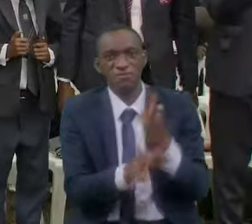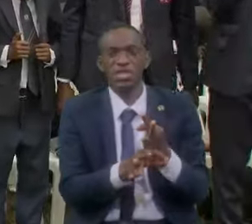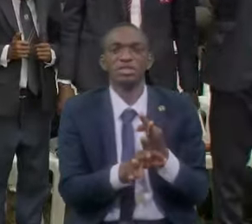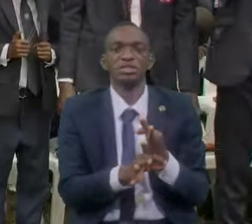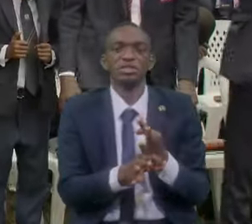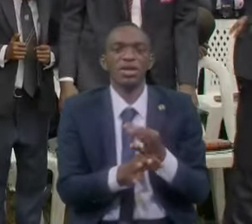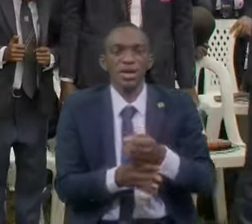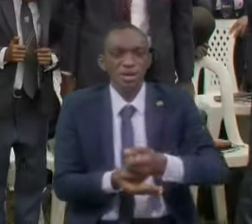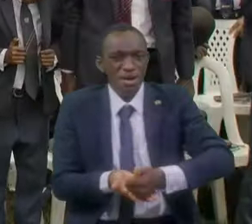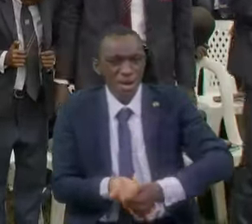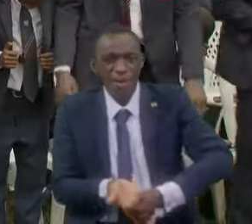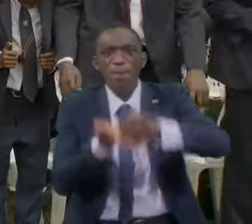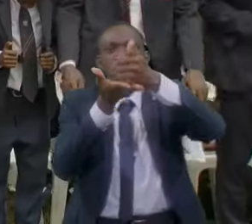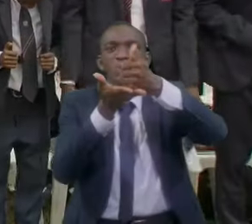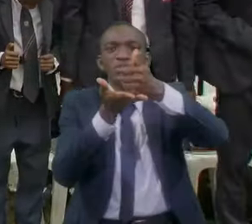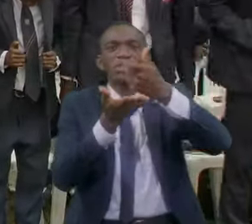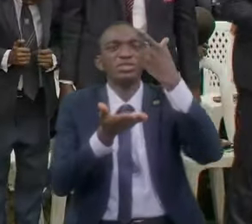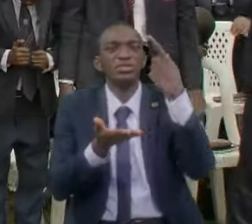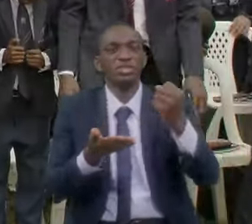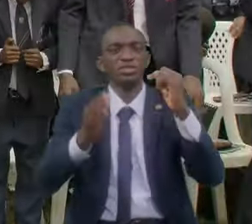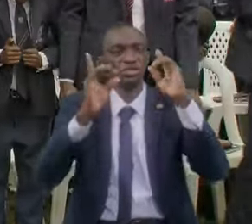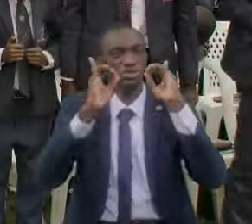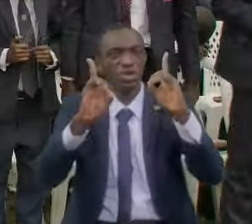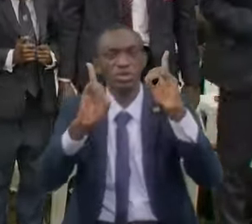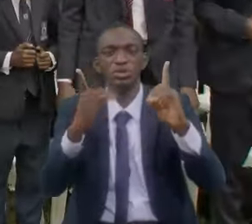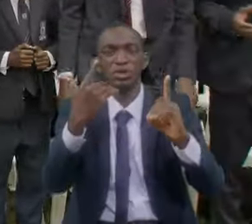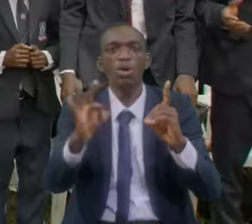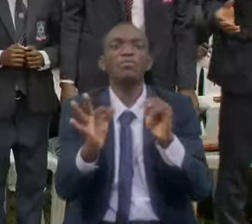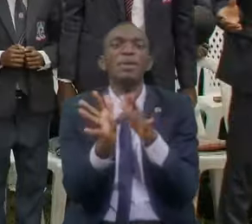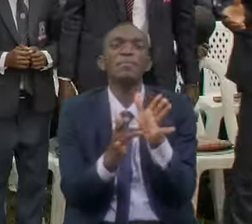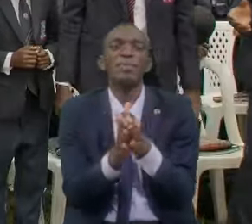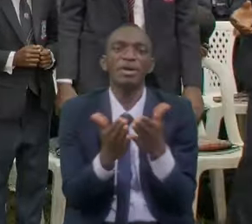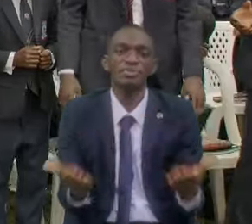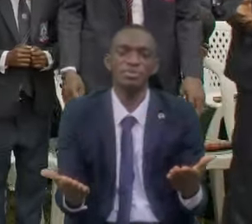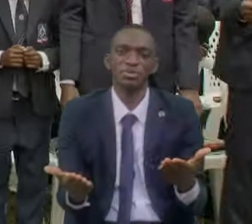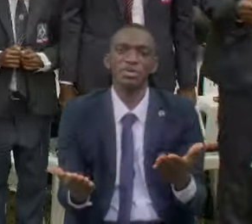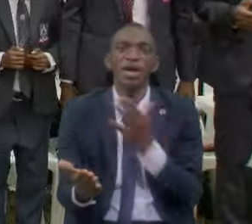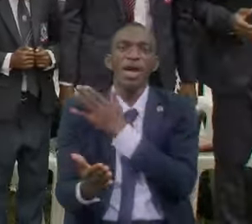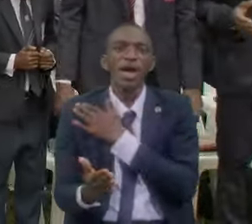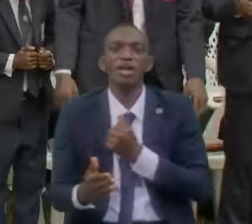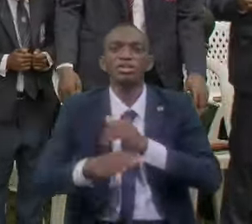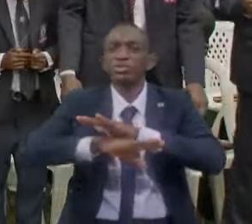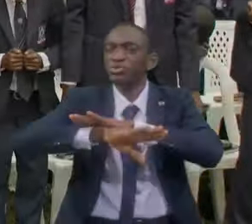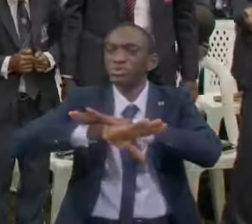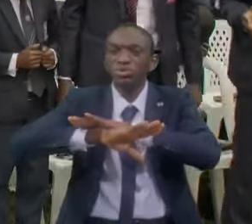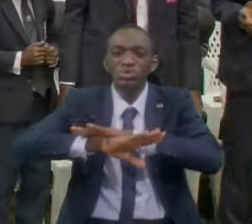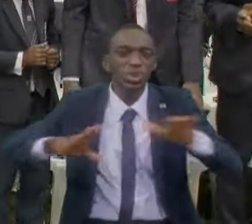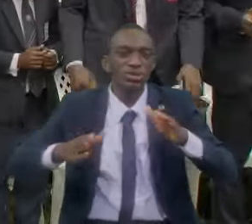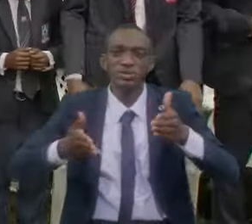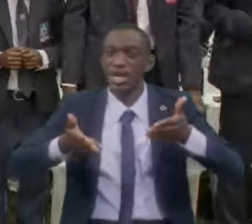Uphold the doctrines of the Bible. And don't let